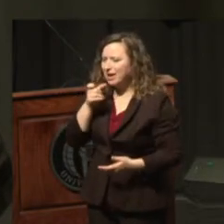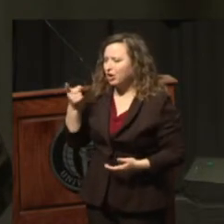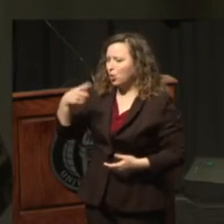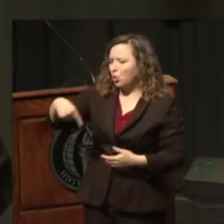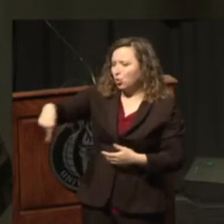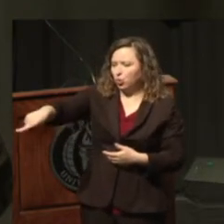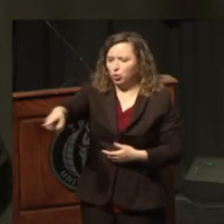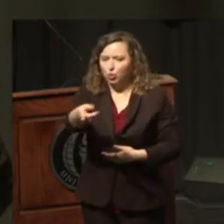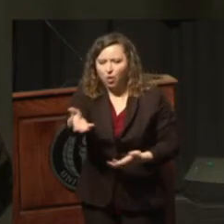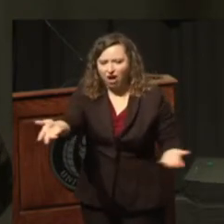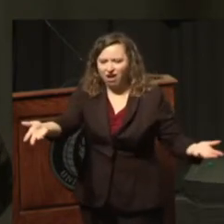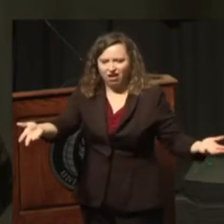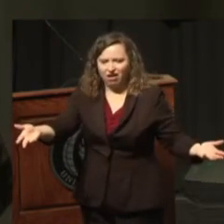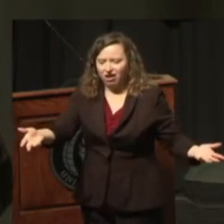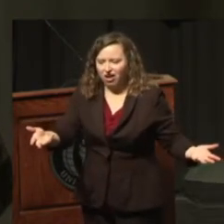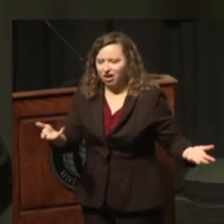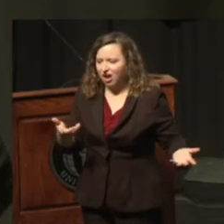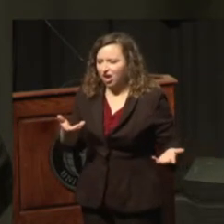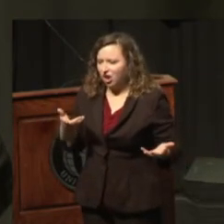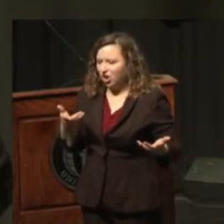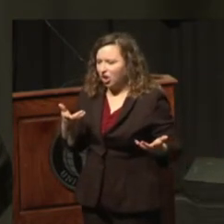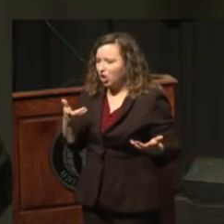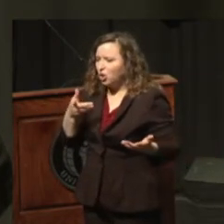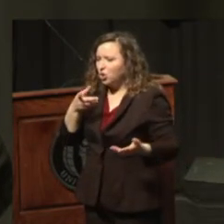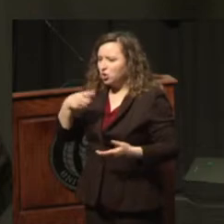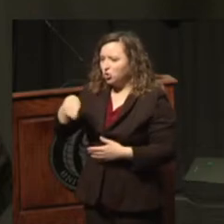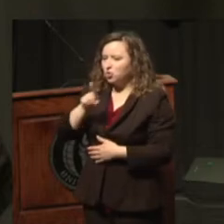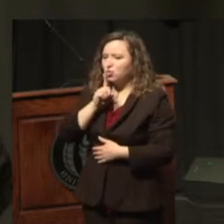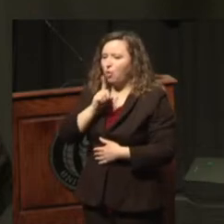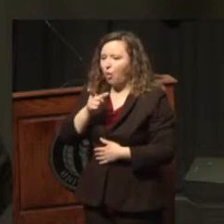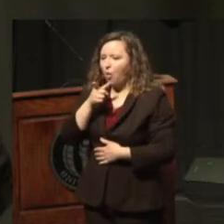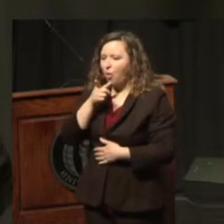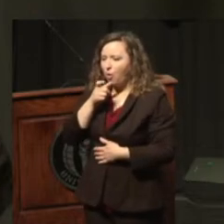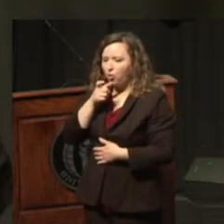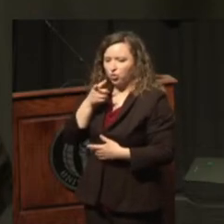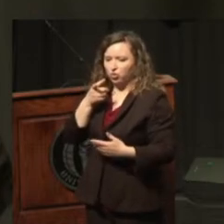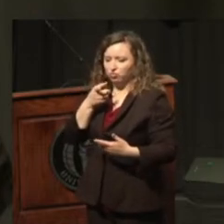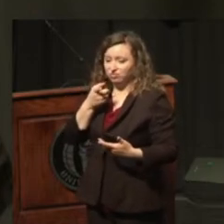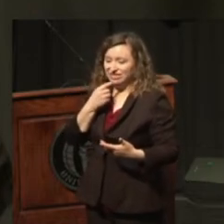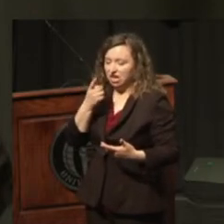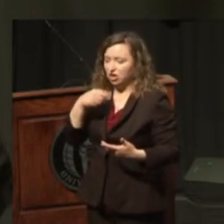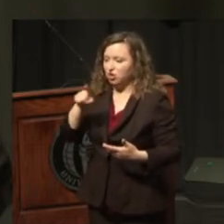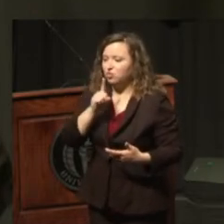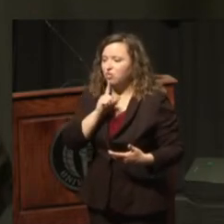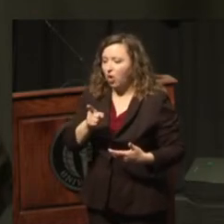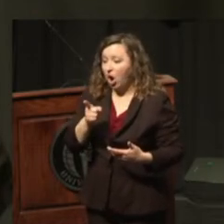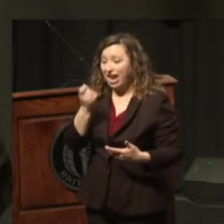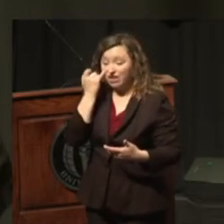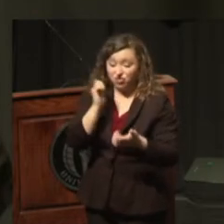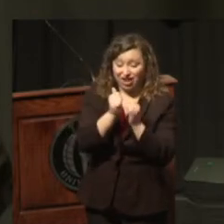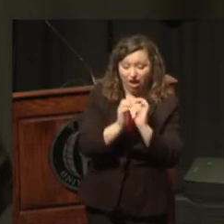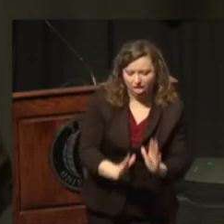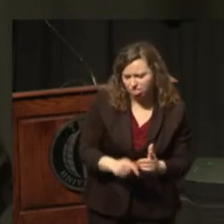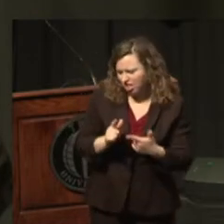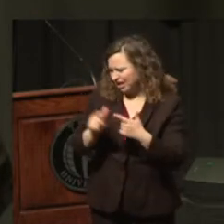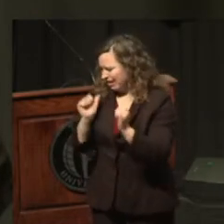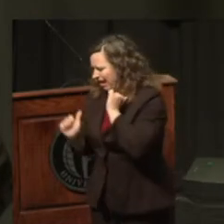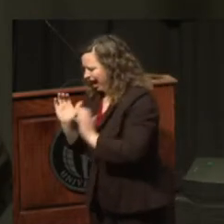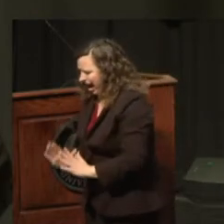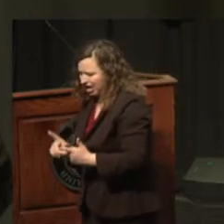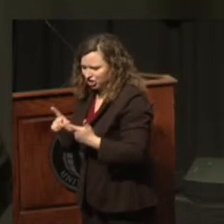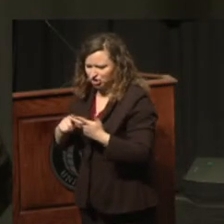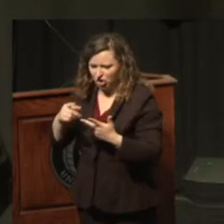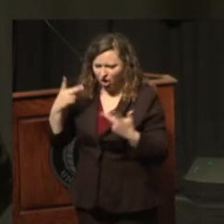you do. You aren't, I hate to say this like this, an athlete, a chancellor, an actor, a